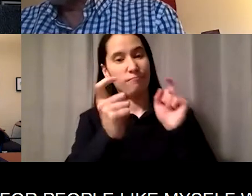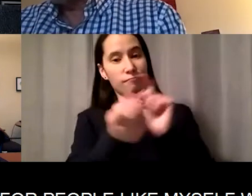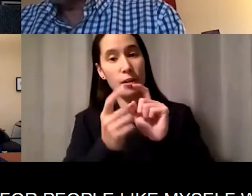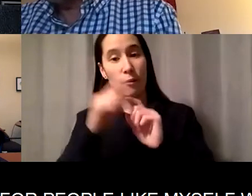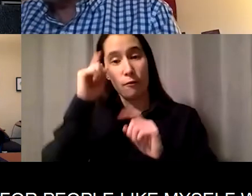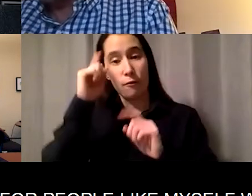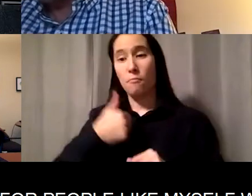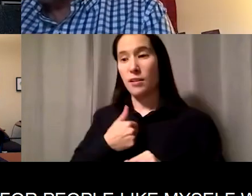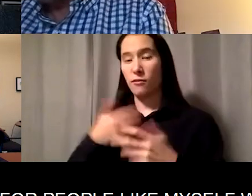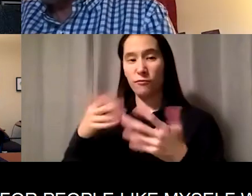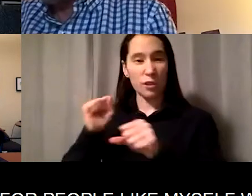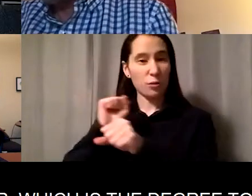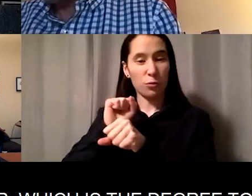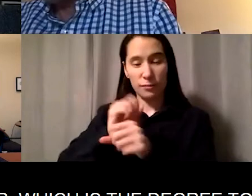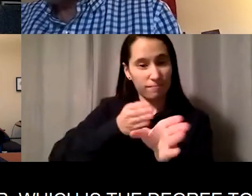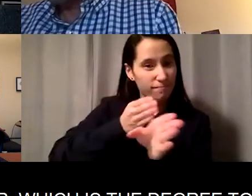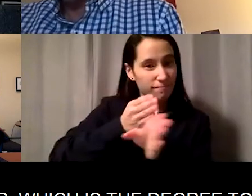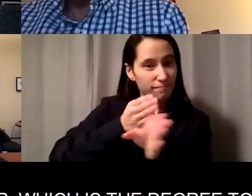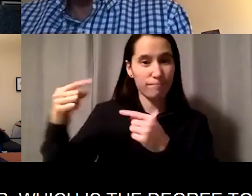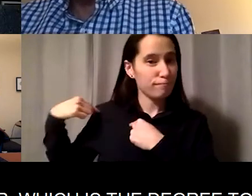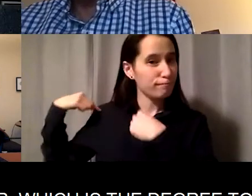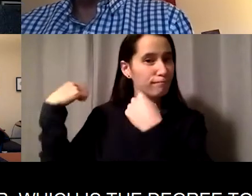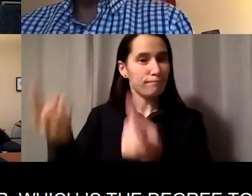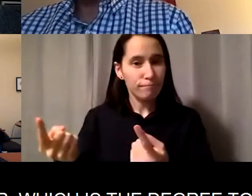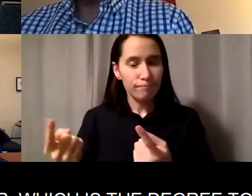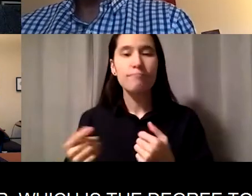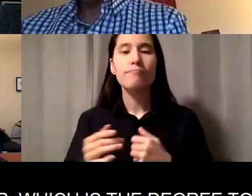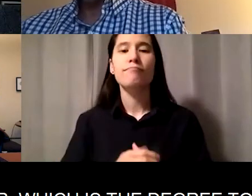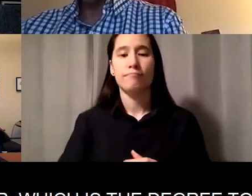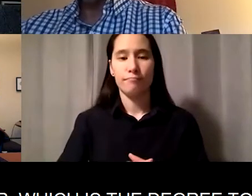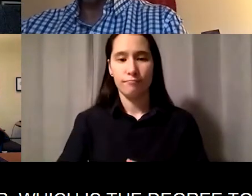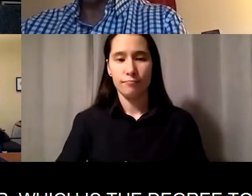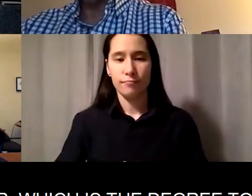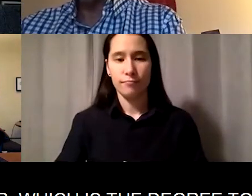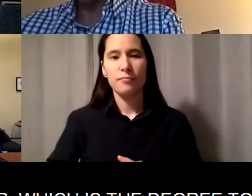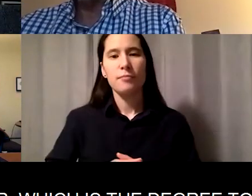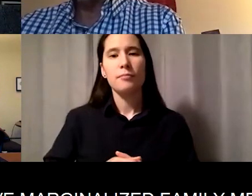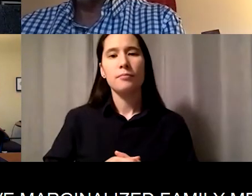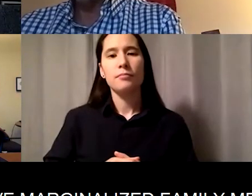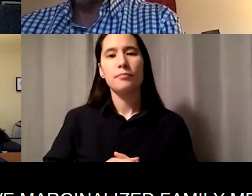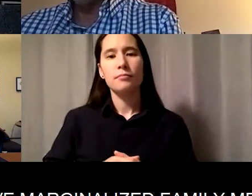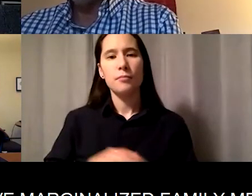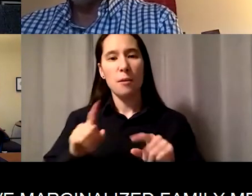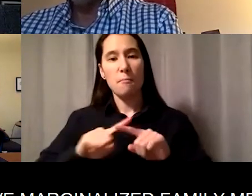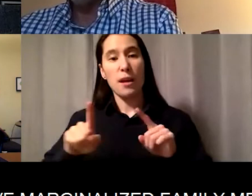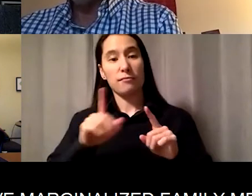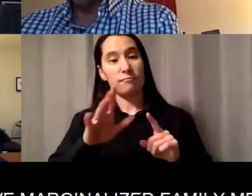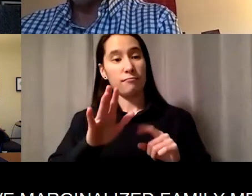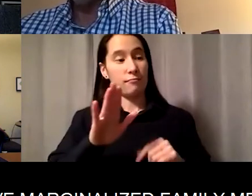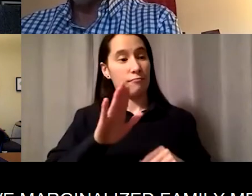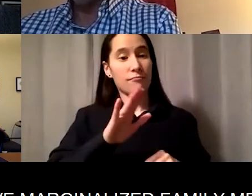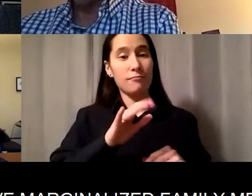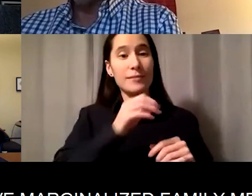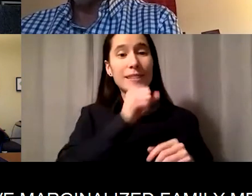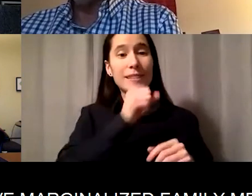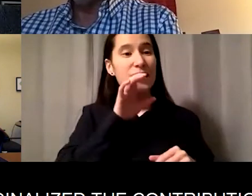worked in the sector, which is the degree to which we have marginalized family members and